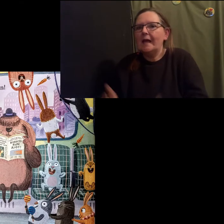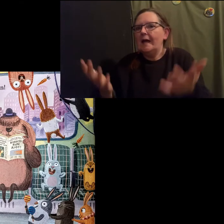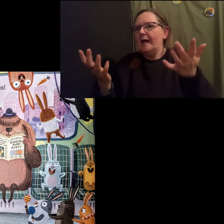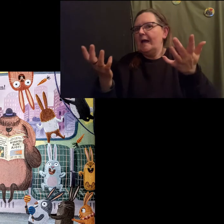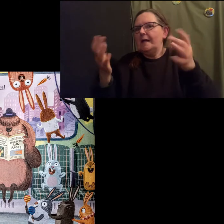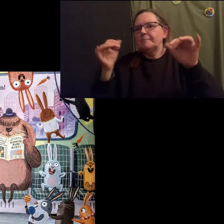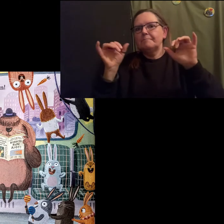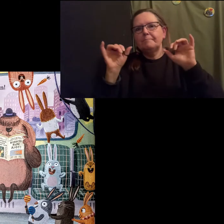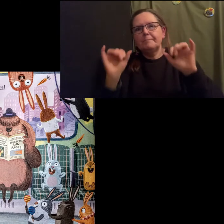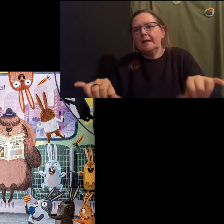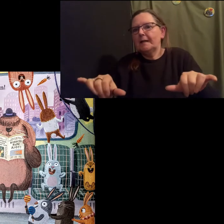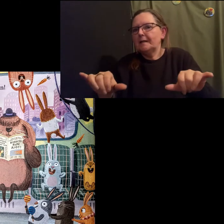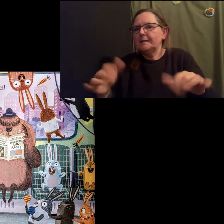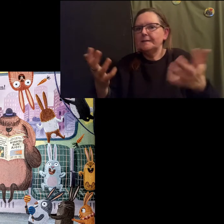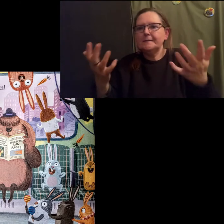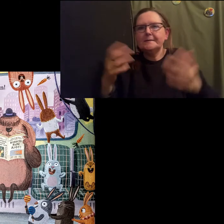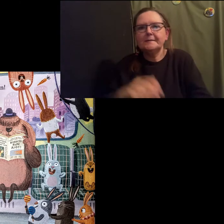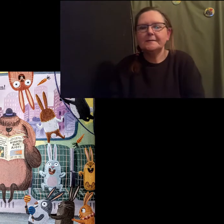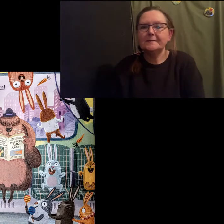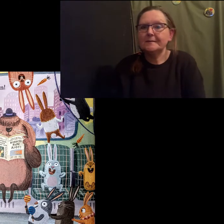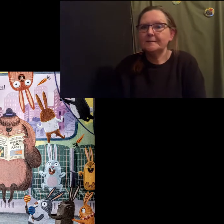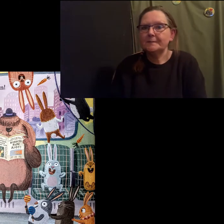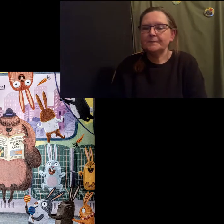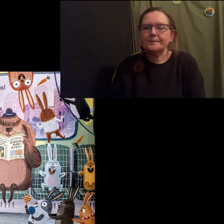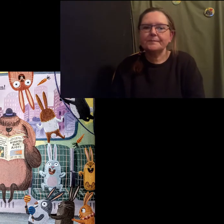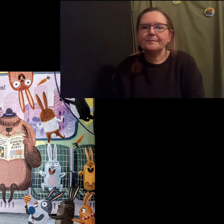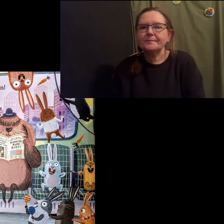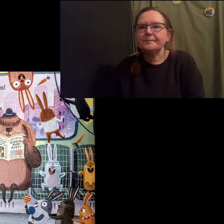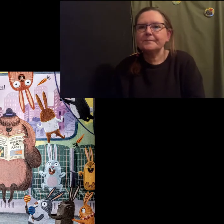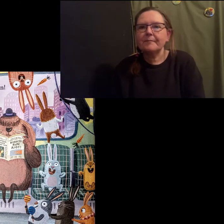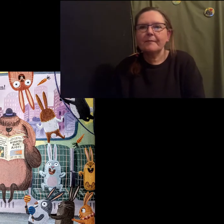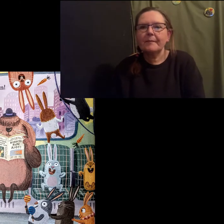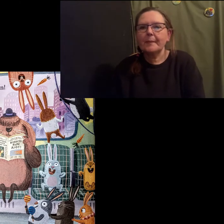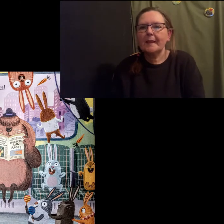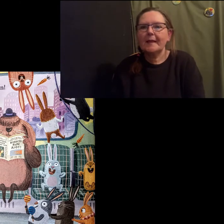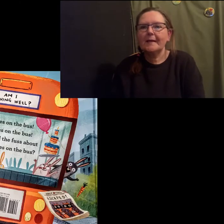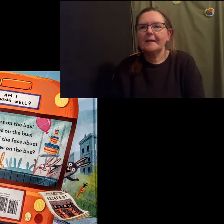Here we go again!